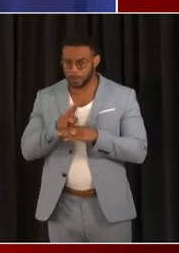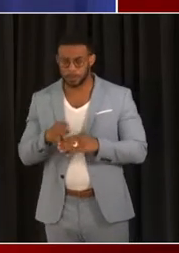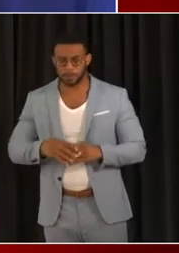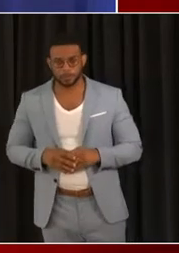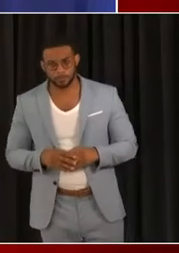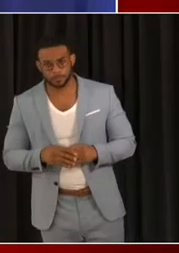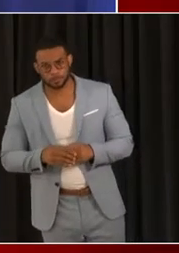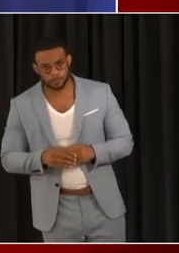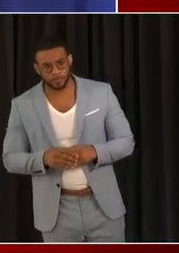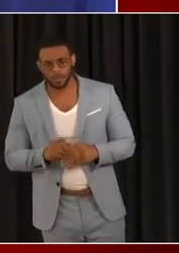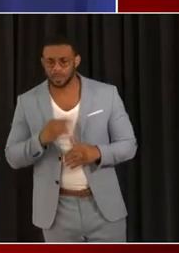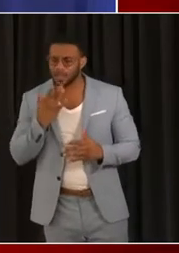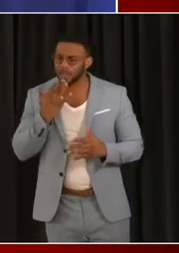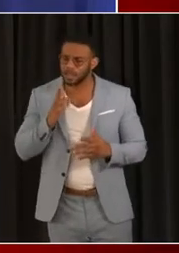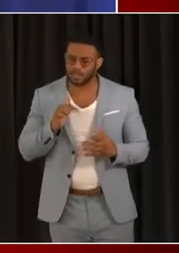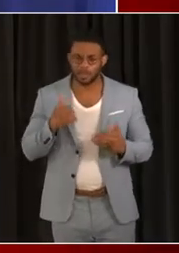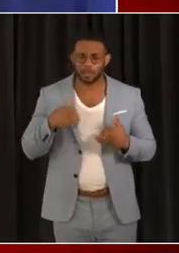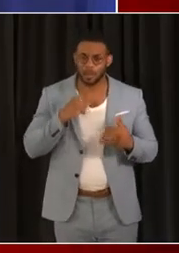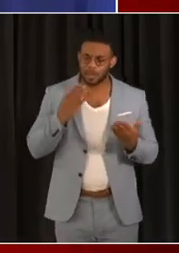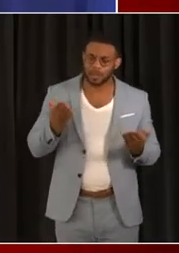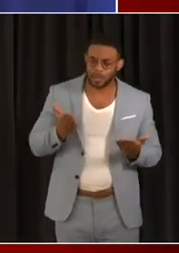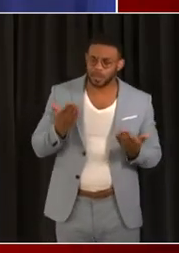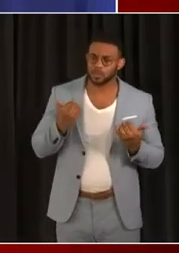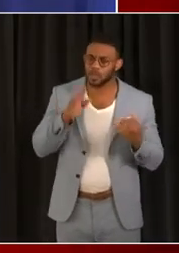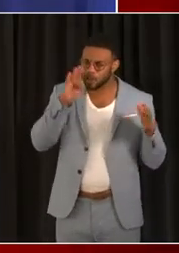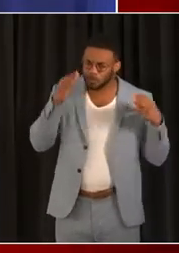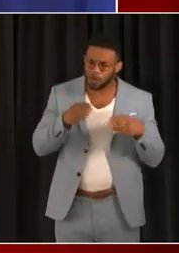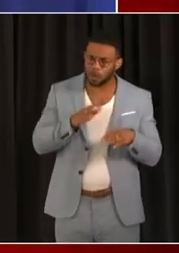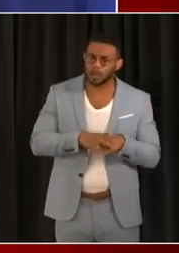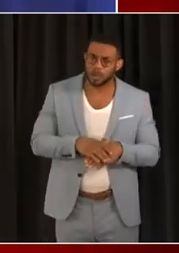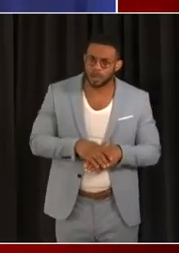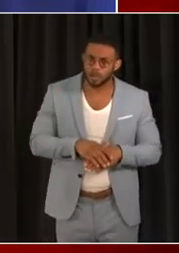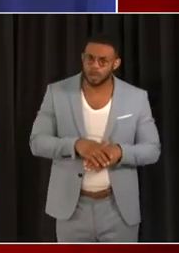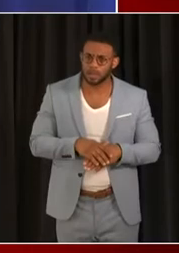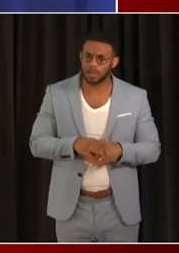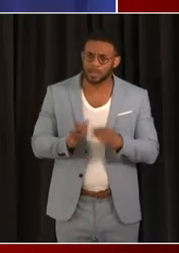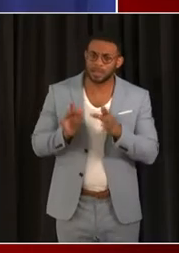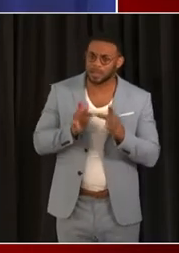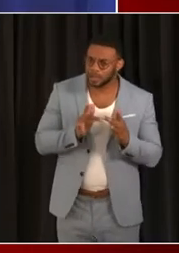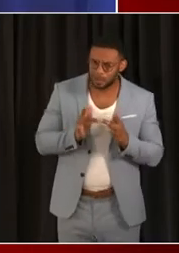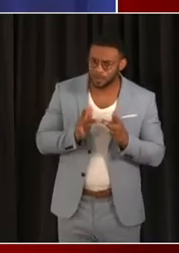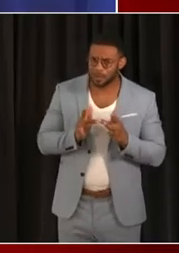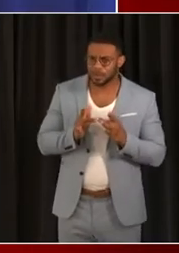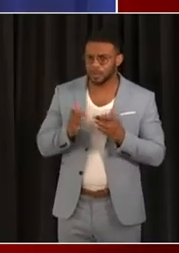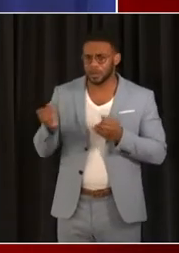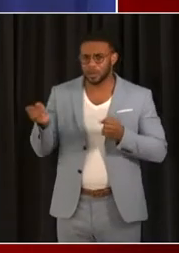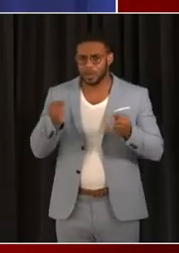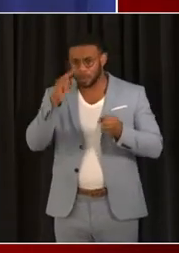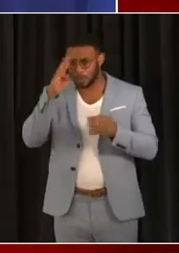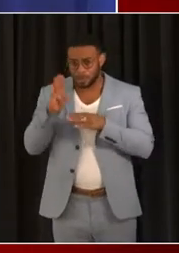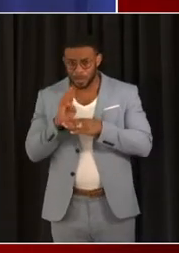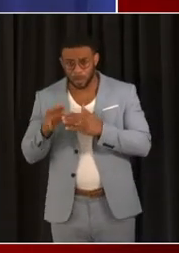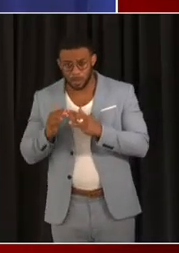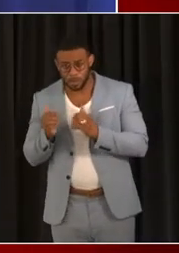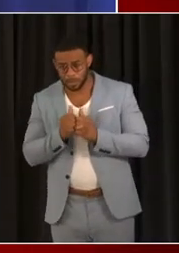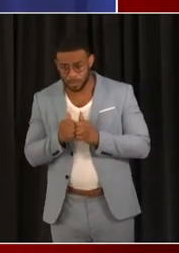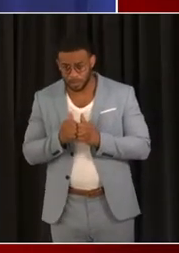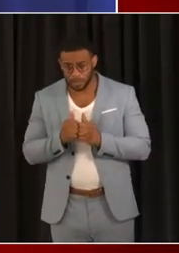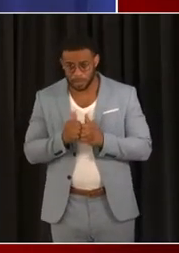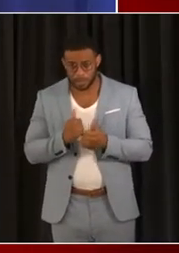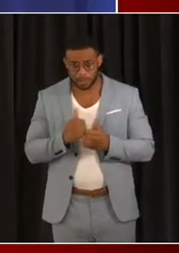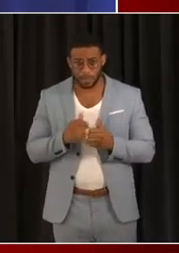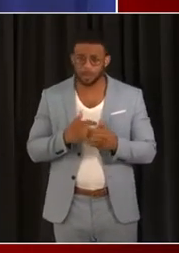business. We are fortunate that we are here to try to focus on networking, bringing the black business community